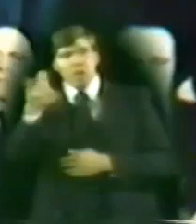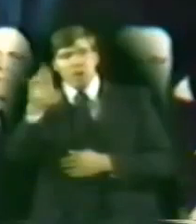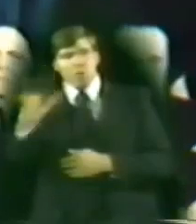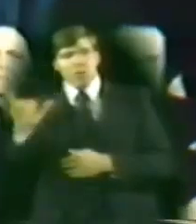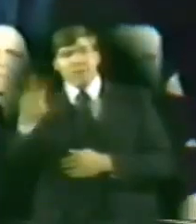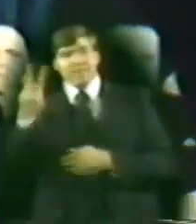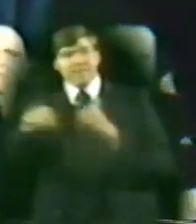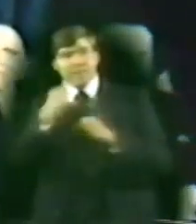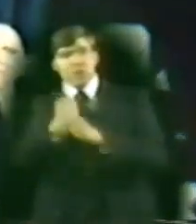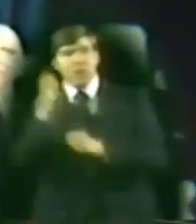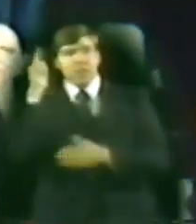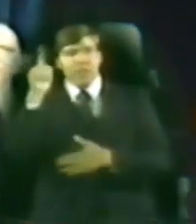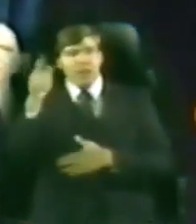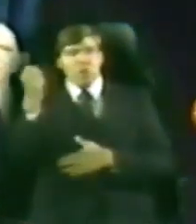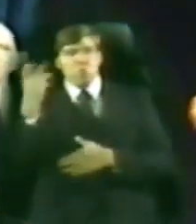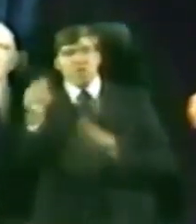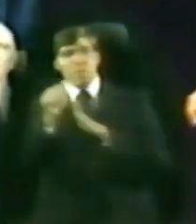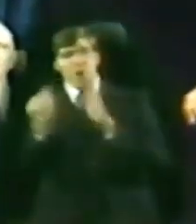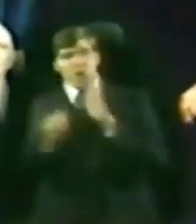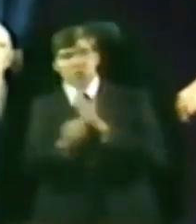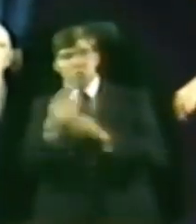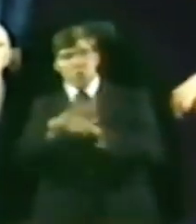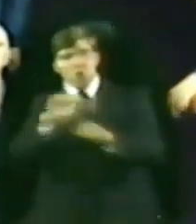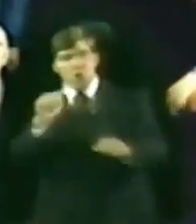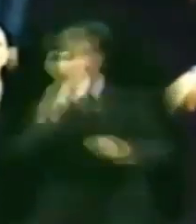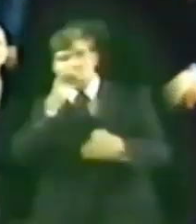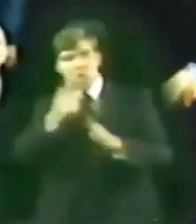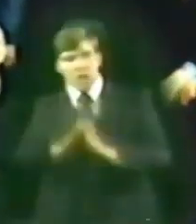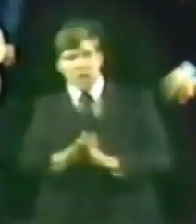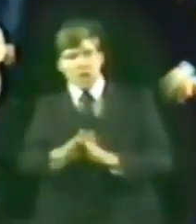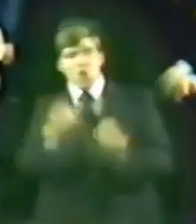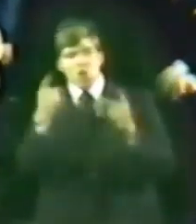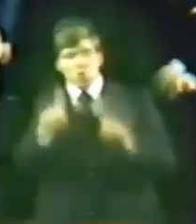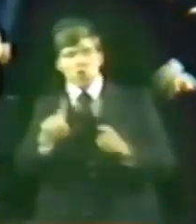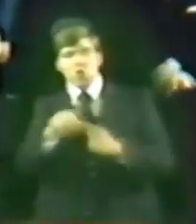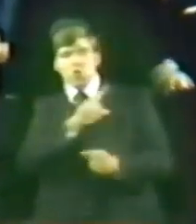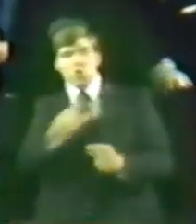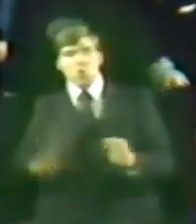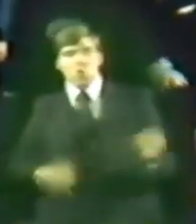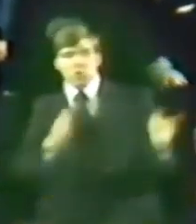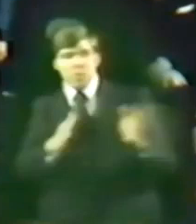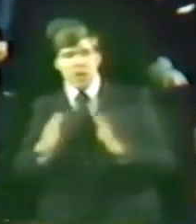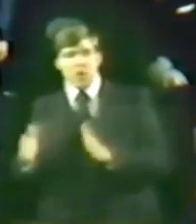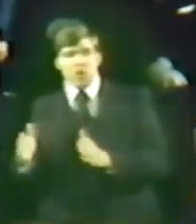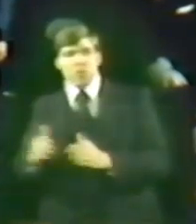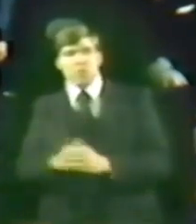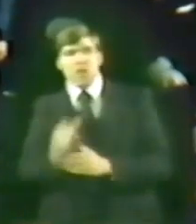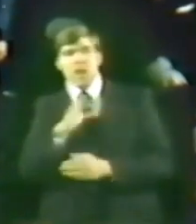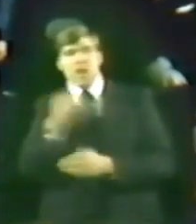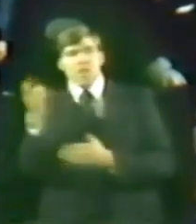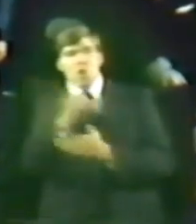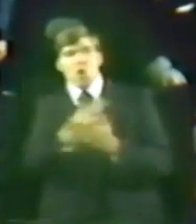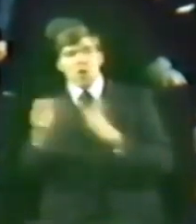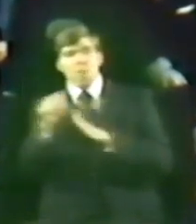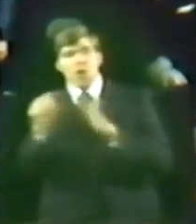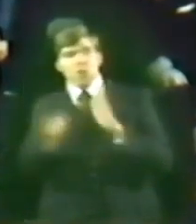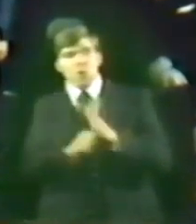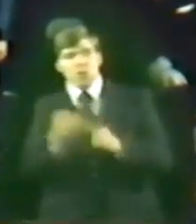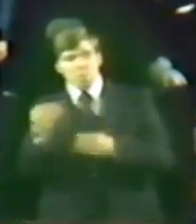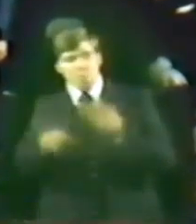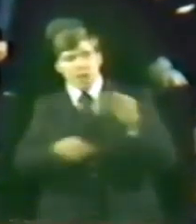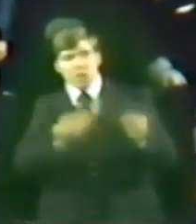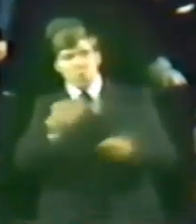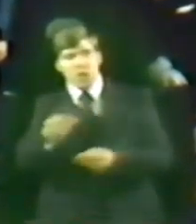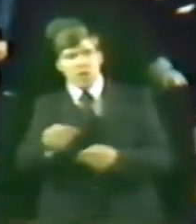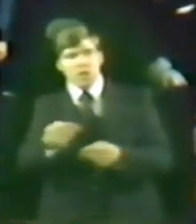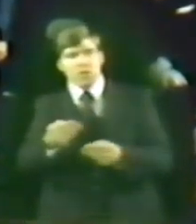6 years later, a council of 12 apostles was called and ordained according to the Lord's pattern. And the holy apostleship is